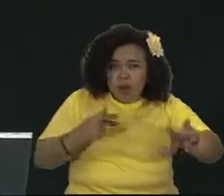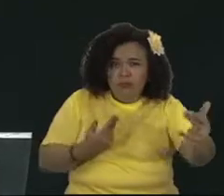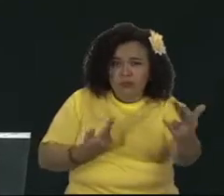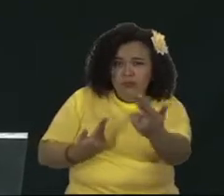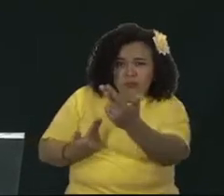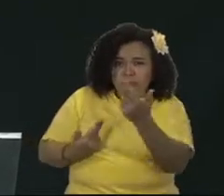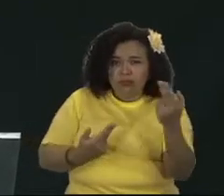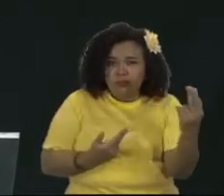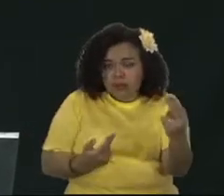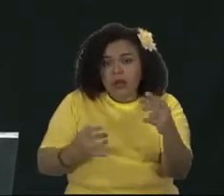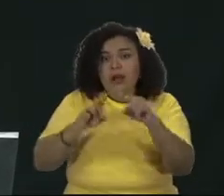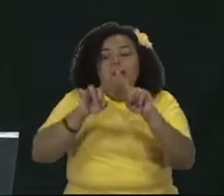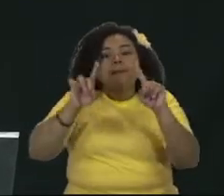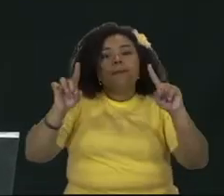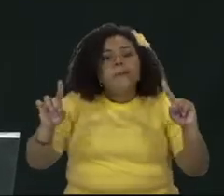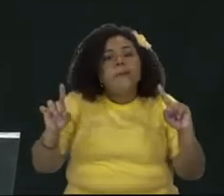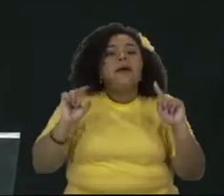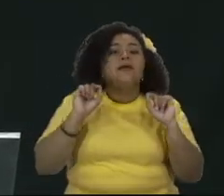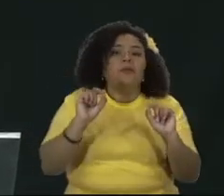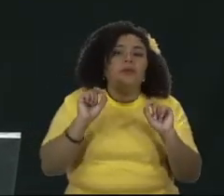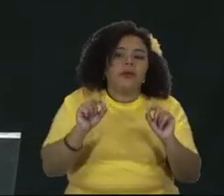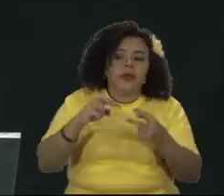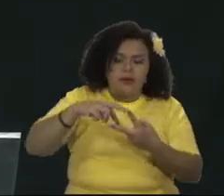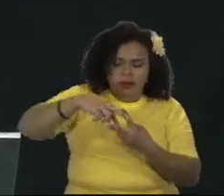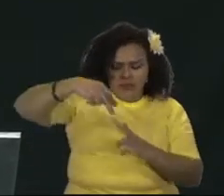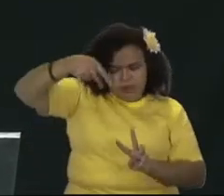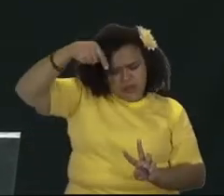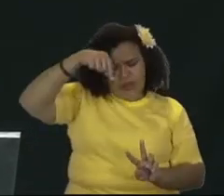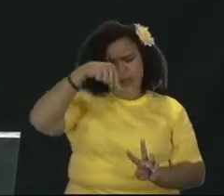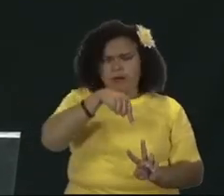to each other. And our DNA is,